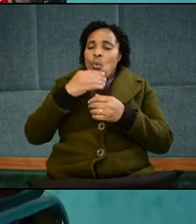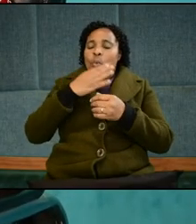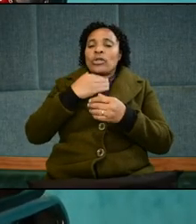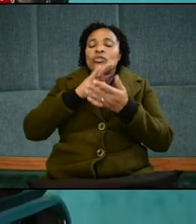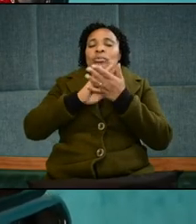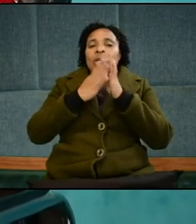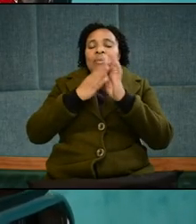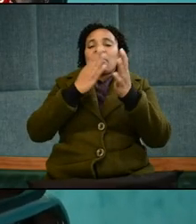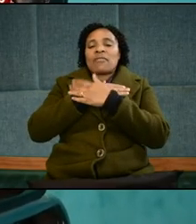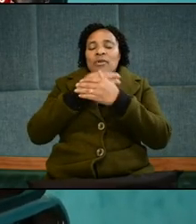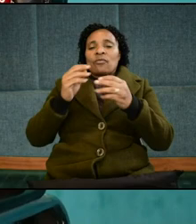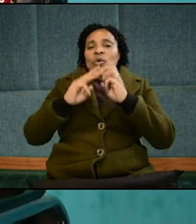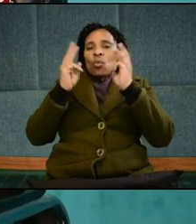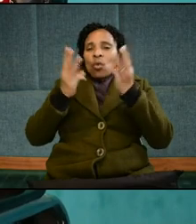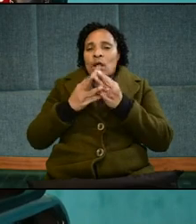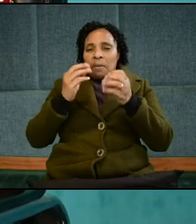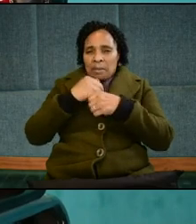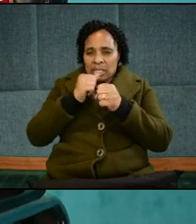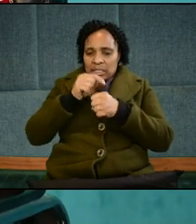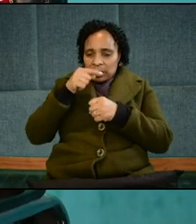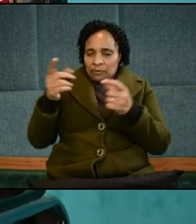makes himself an enemy with God.